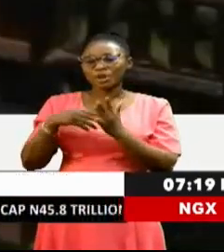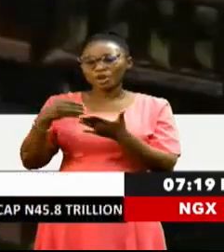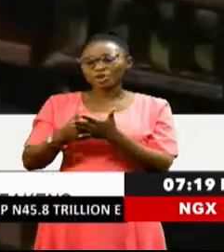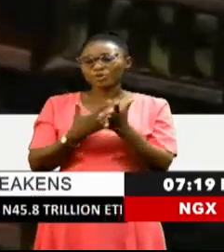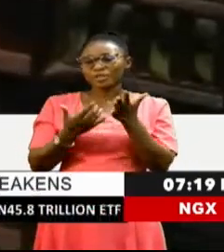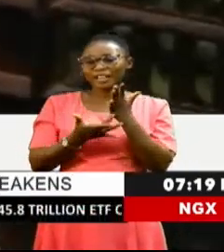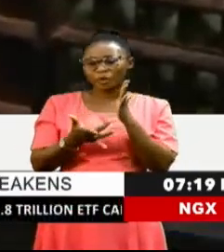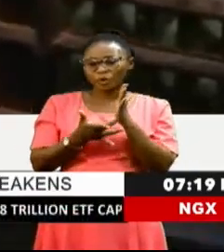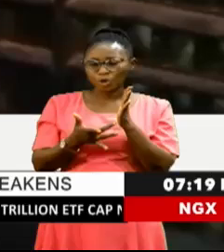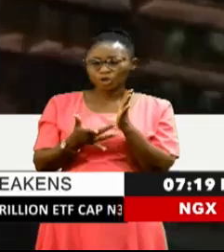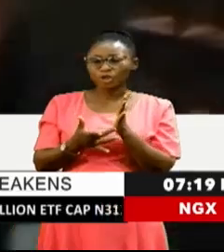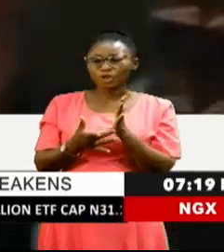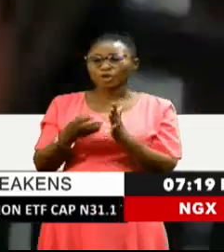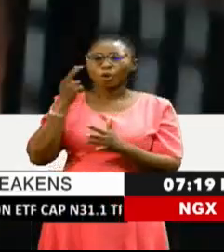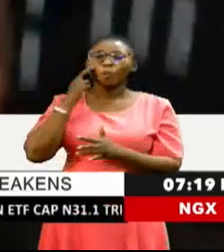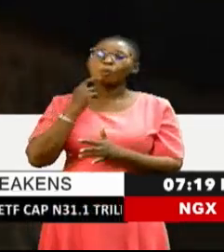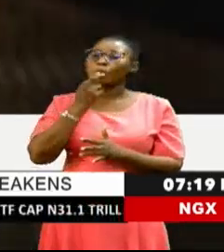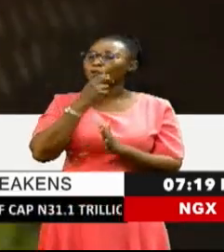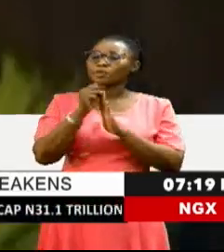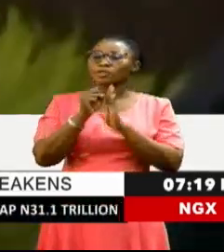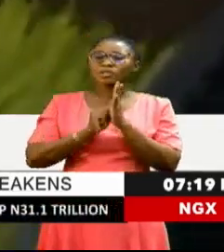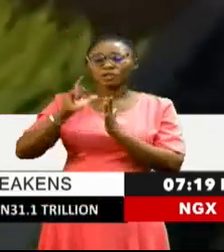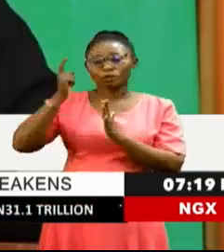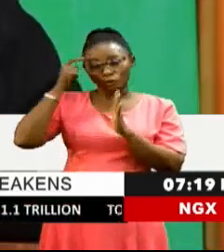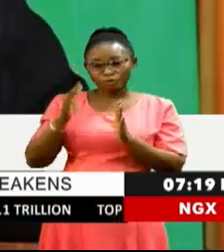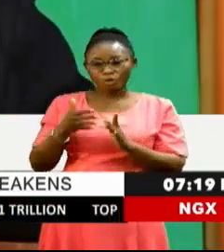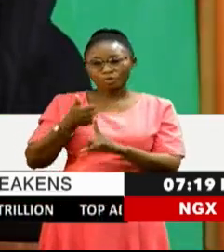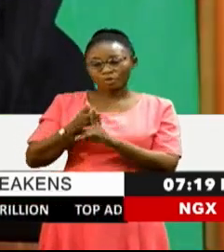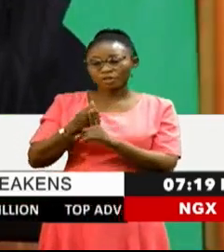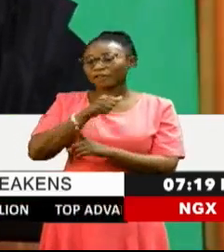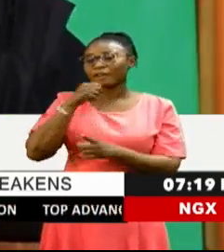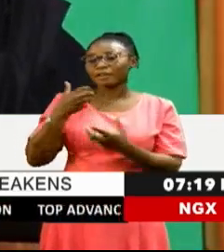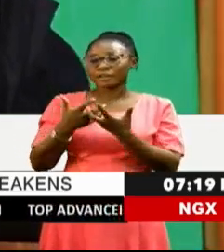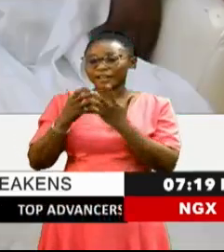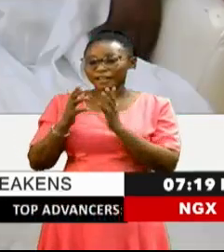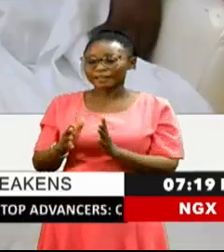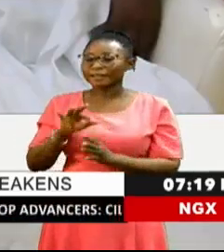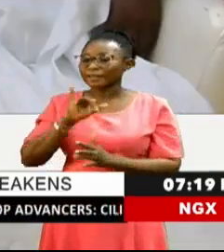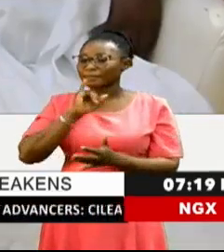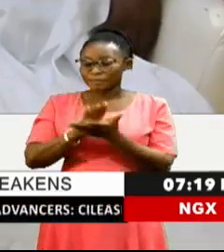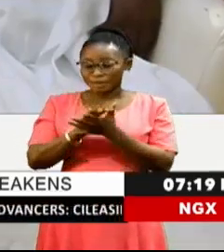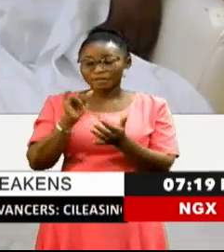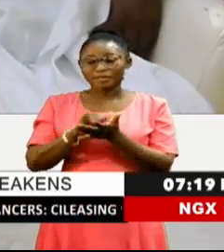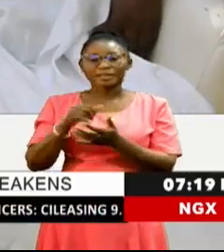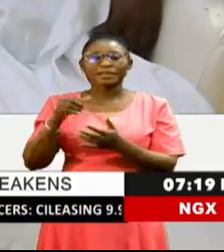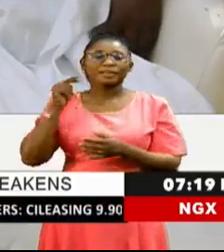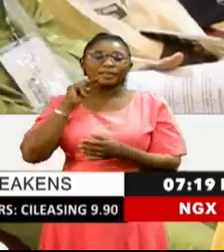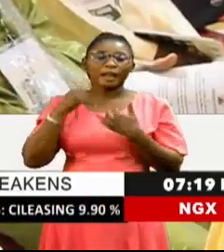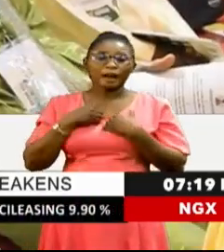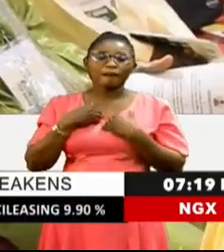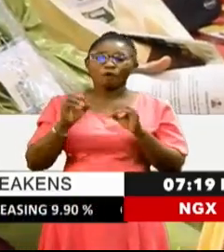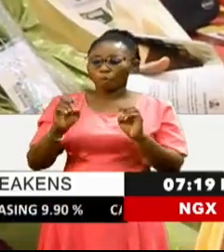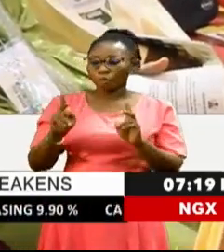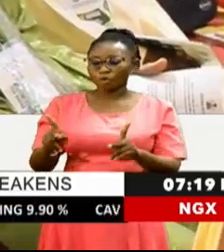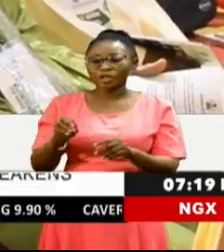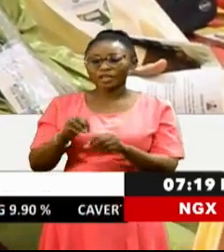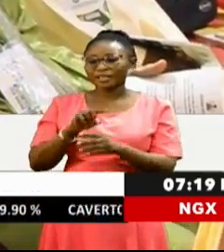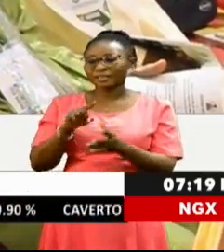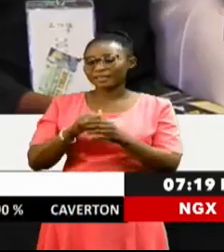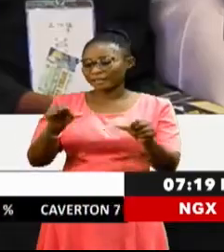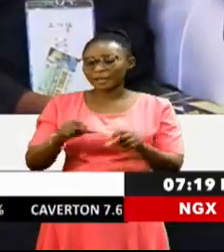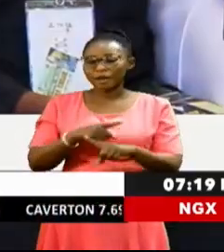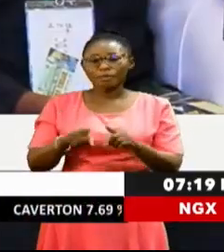technologies. Borno State Governor himself, an agricultural engineer, is convinced that Nigeria has the wherewithal in this regard, but deliberate